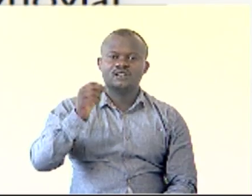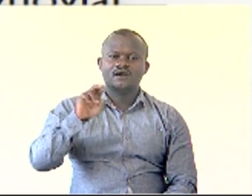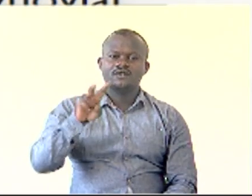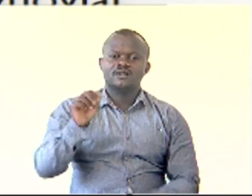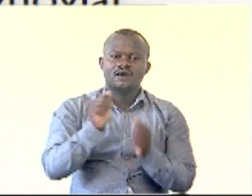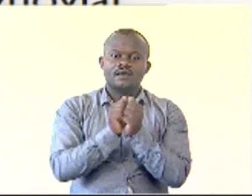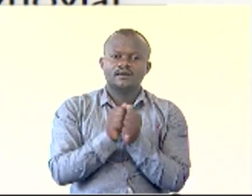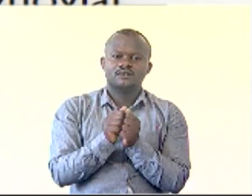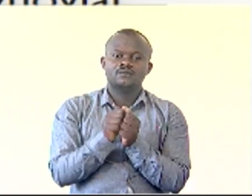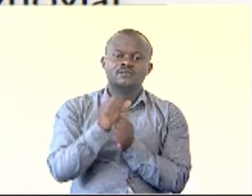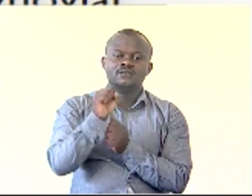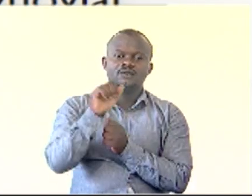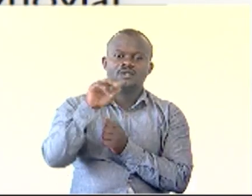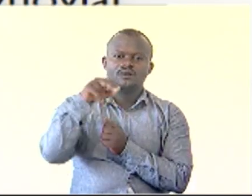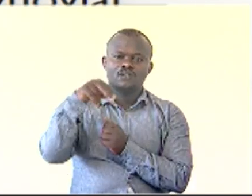fluid in the joint.